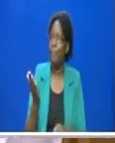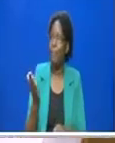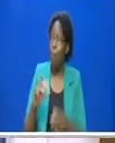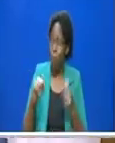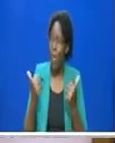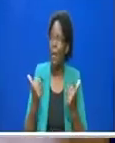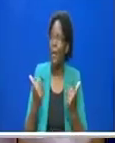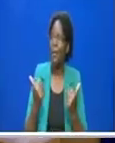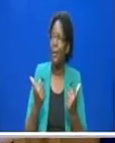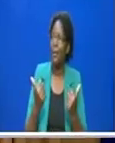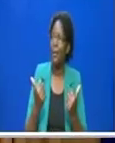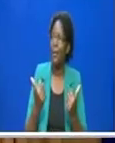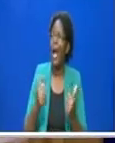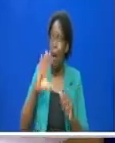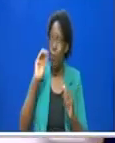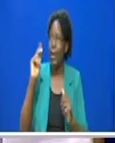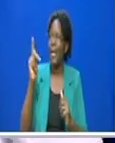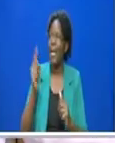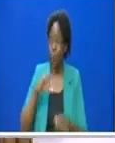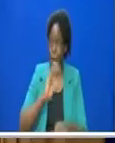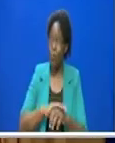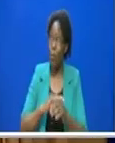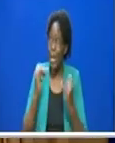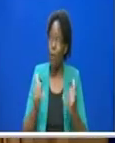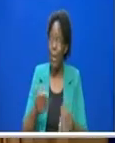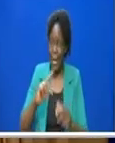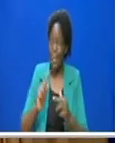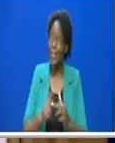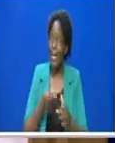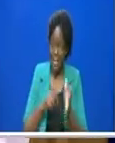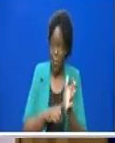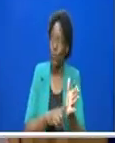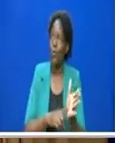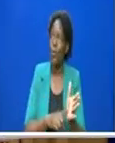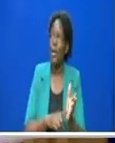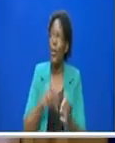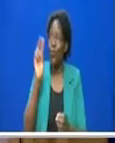Well, I'm okay. You're good now. We can start the show. Yes.